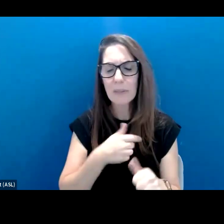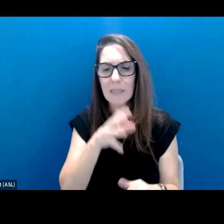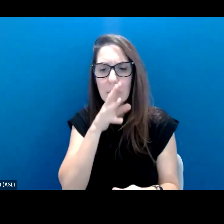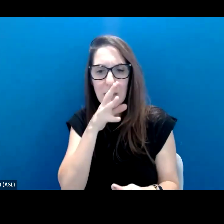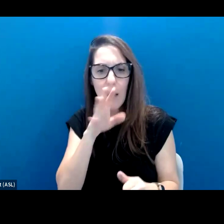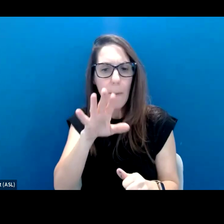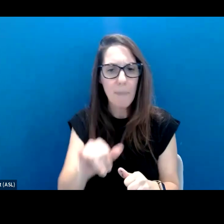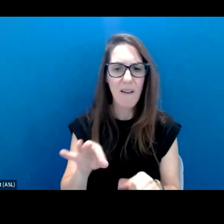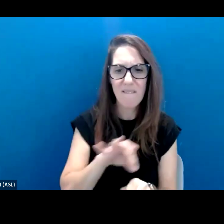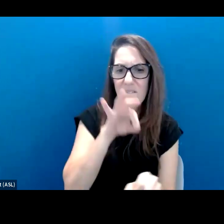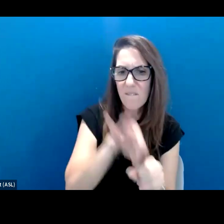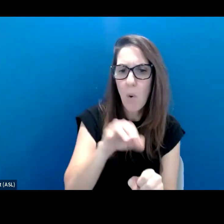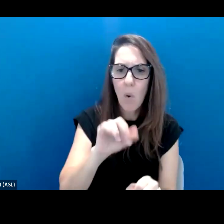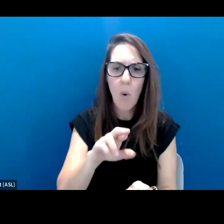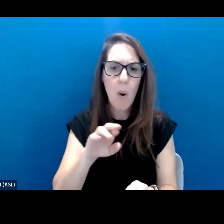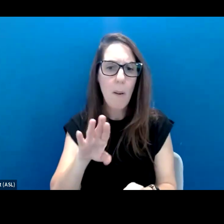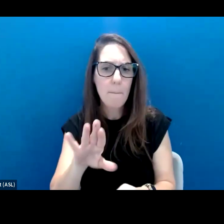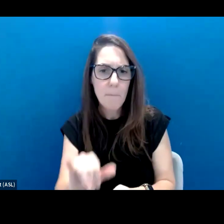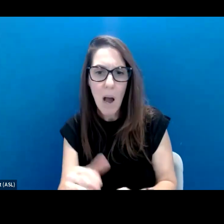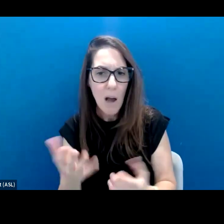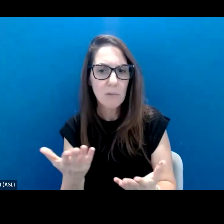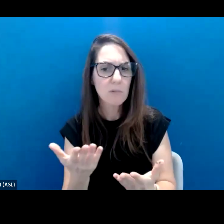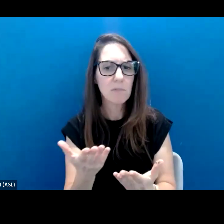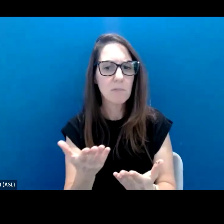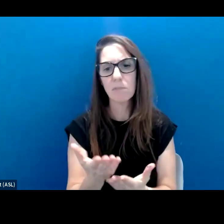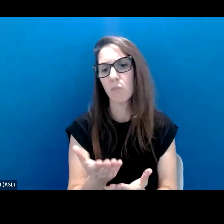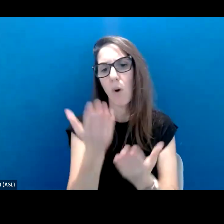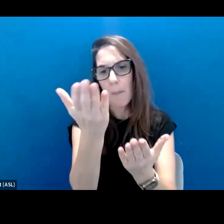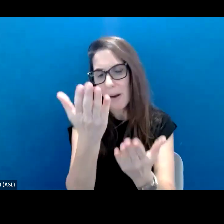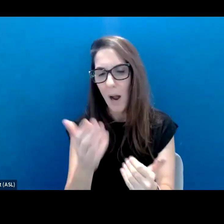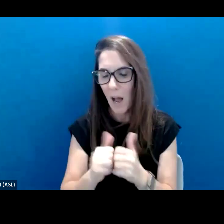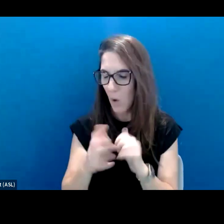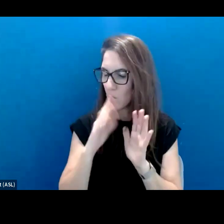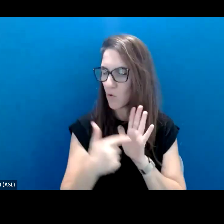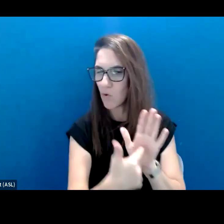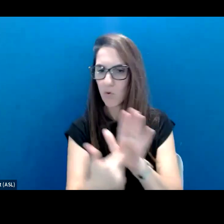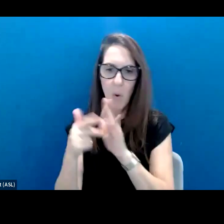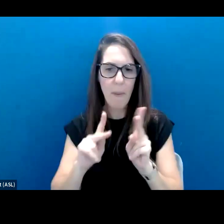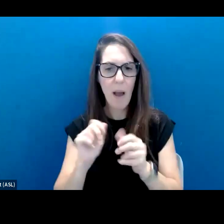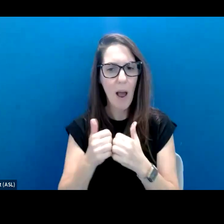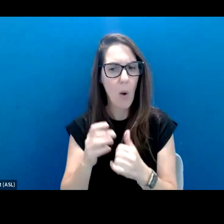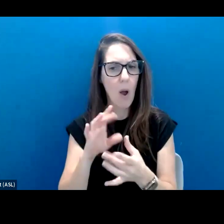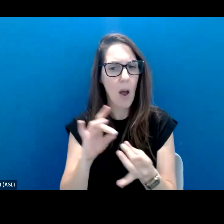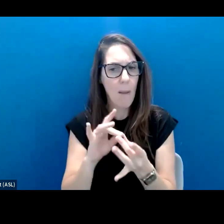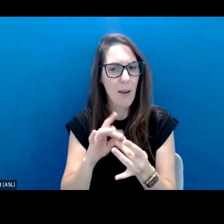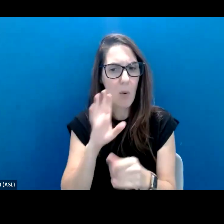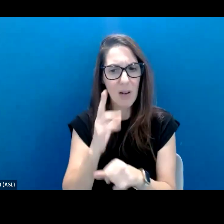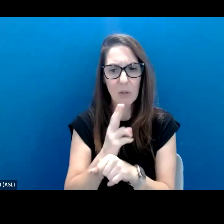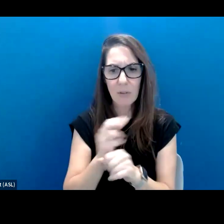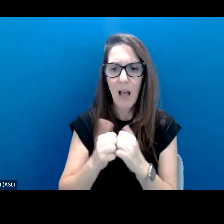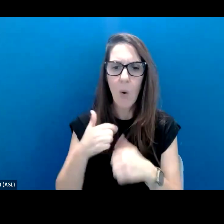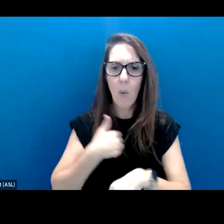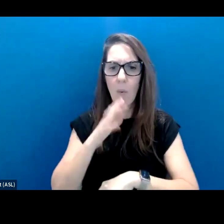issuing recommendations. And the best way to show people about how comments are being used is in how we formulate our